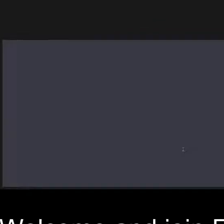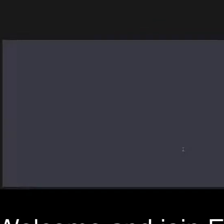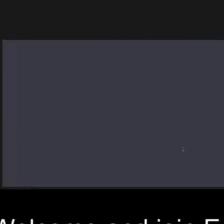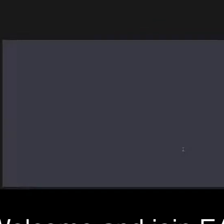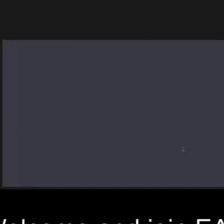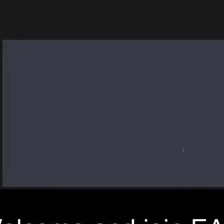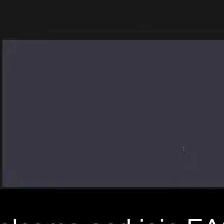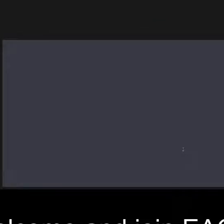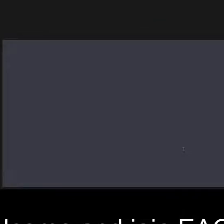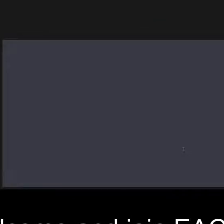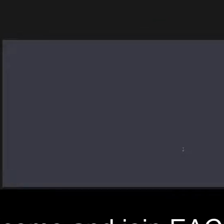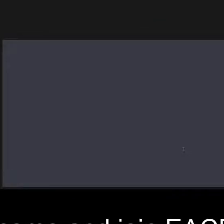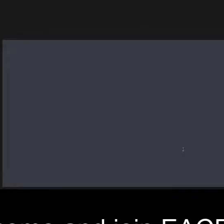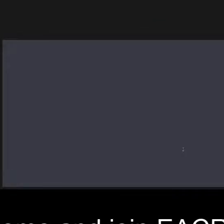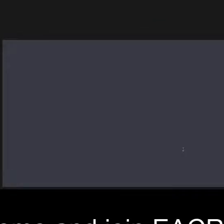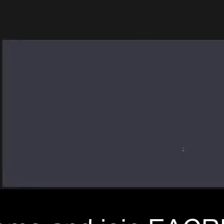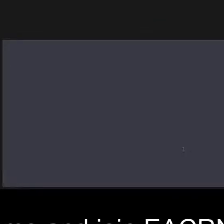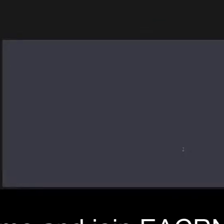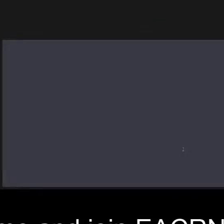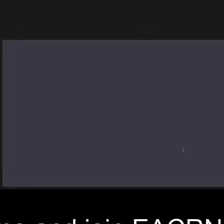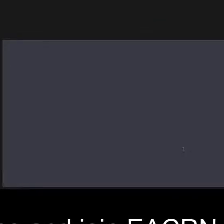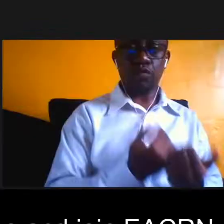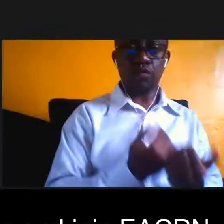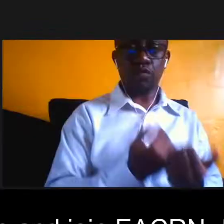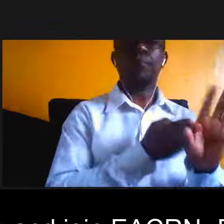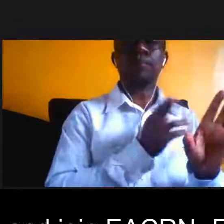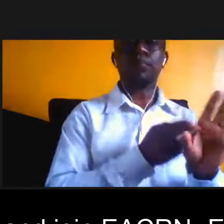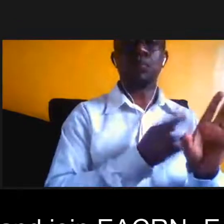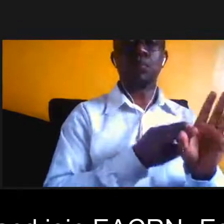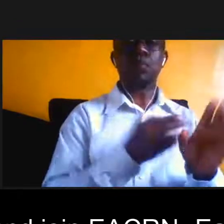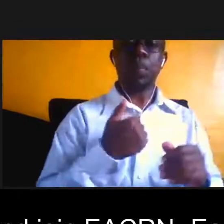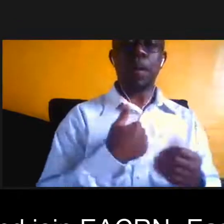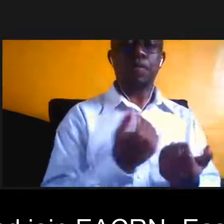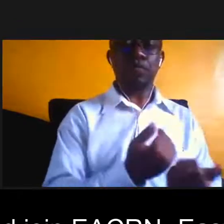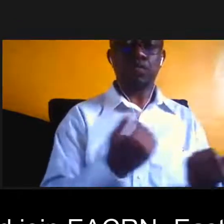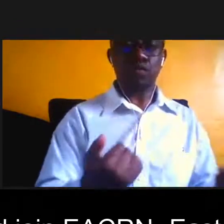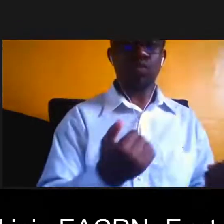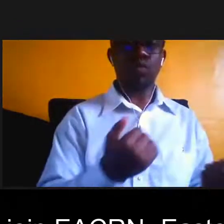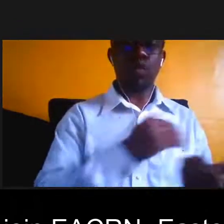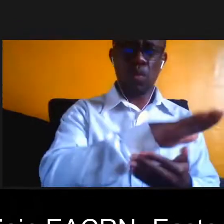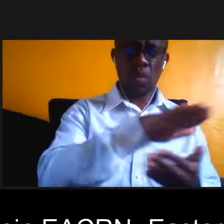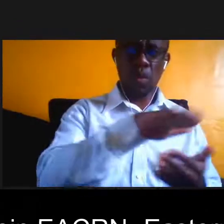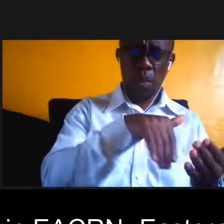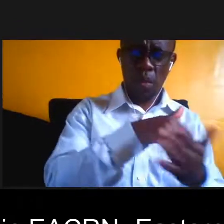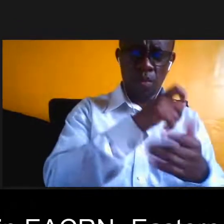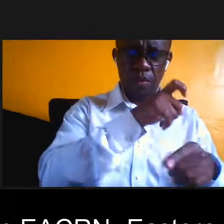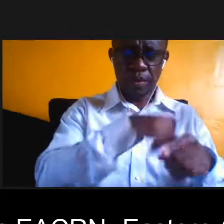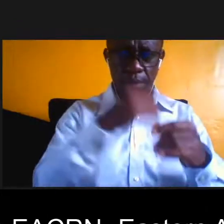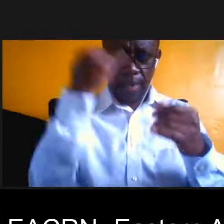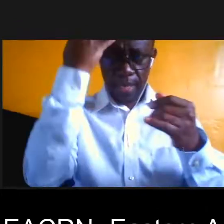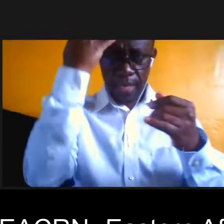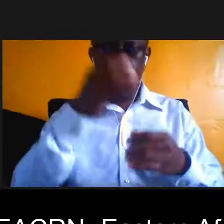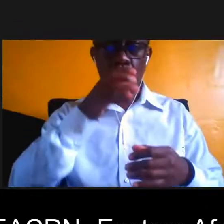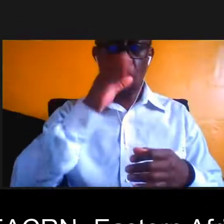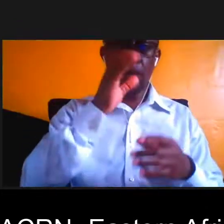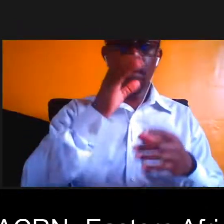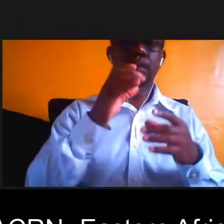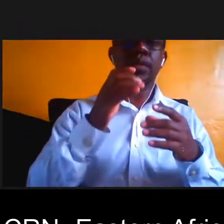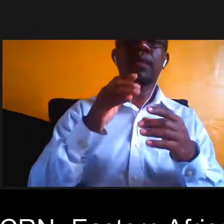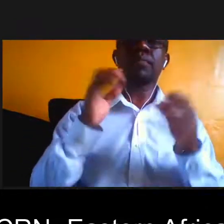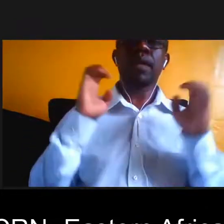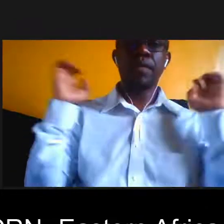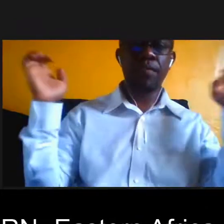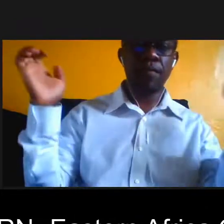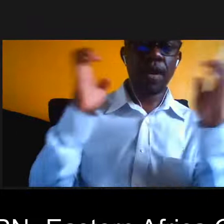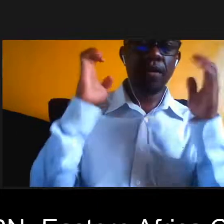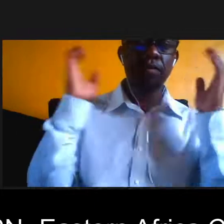that the child engagement, that the children are being thought about in all the aspects? Talk about the waters, talk about the environment, talk about how do